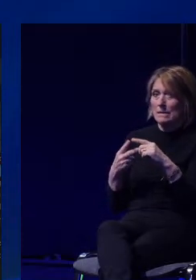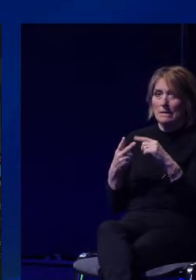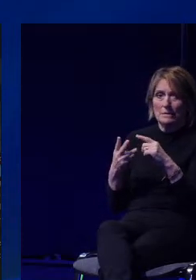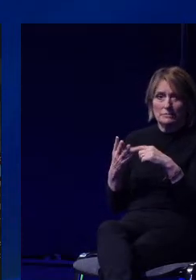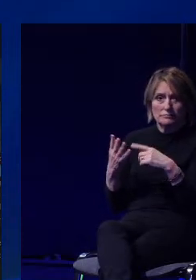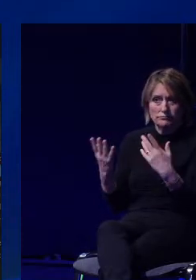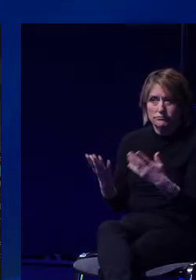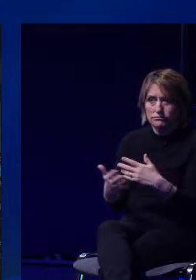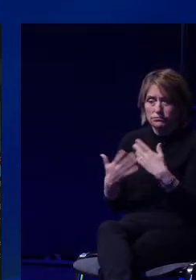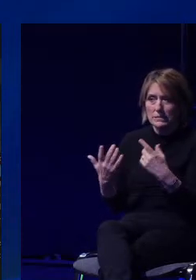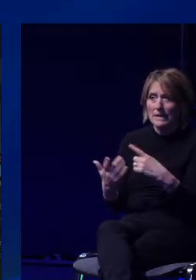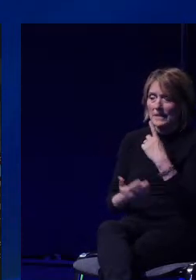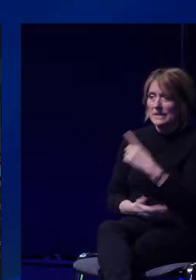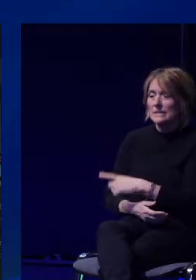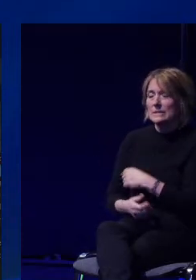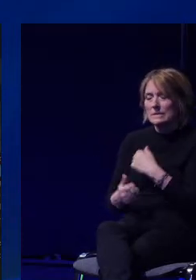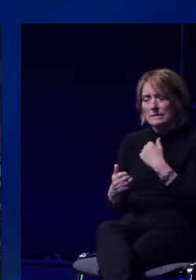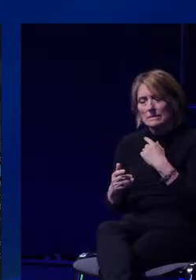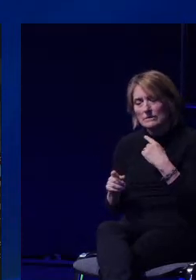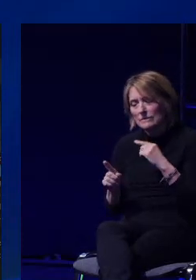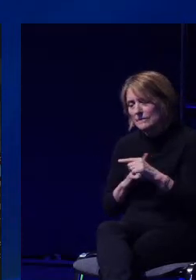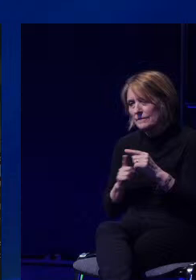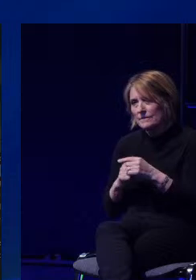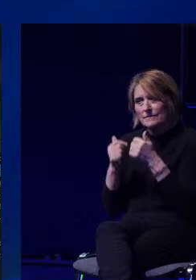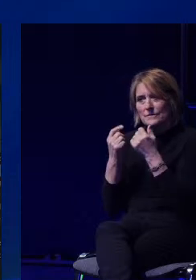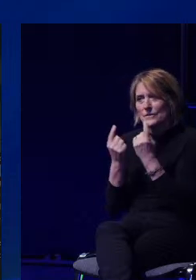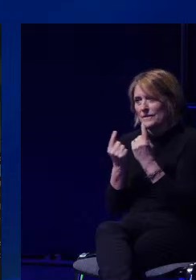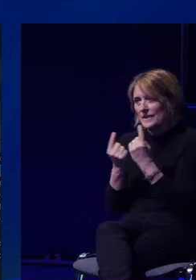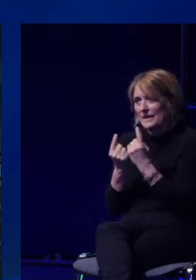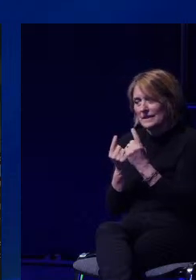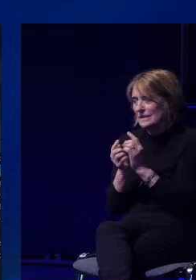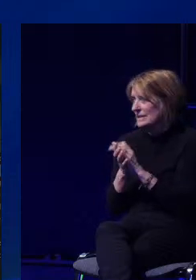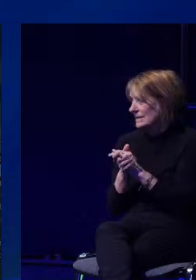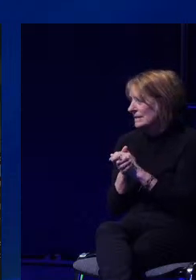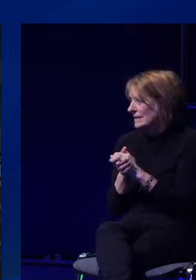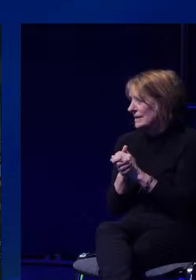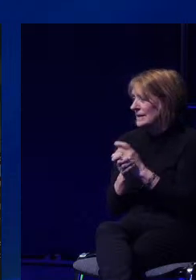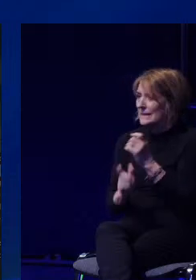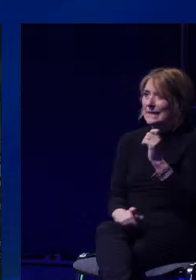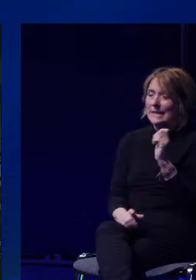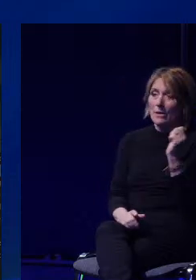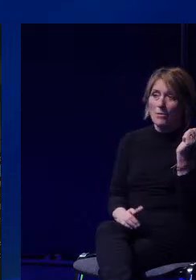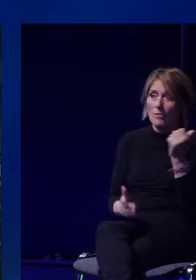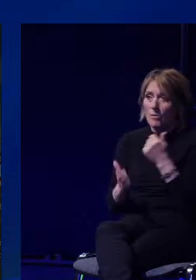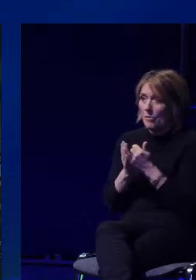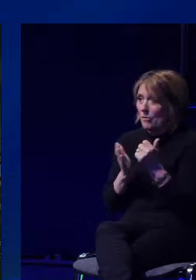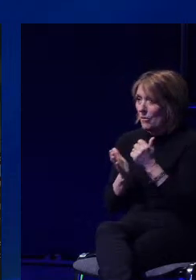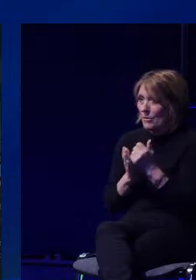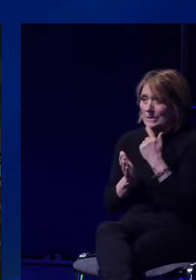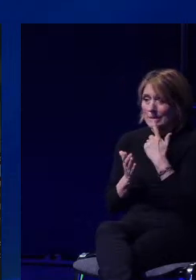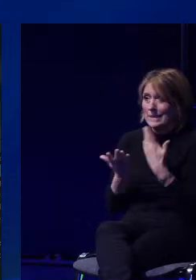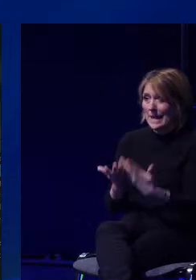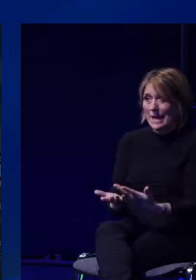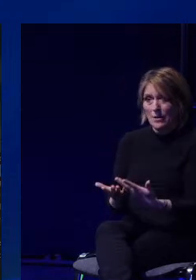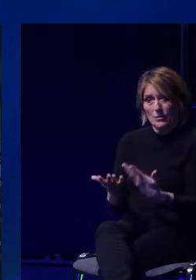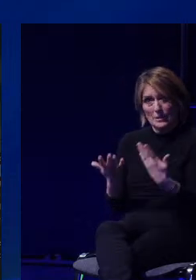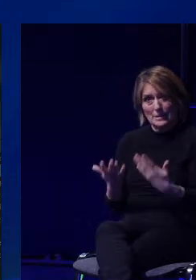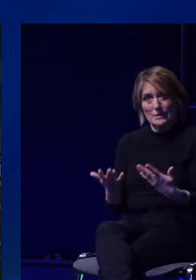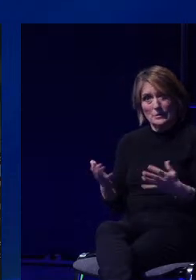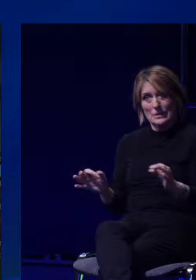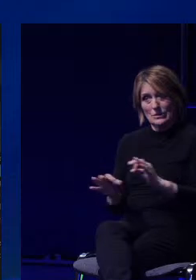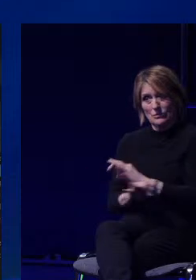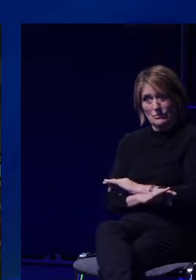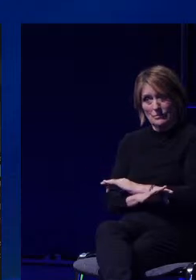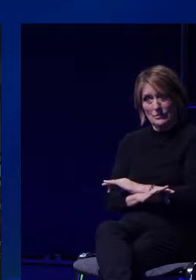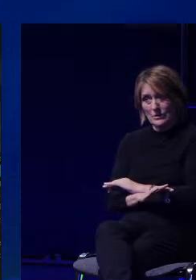of the very good things is I almost always say there is no excuse nowadays to do something really